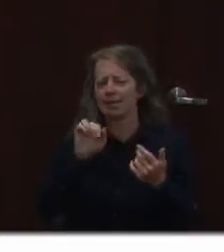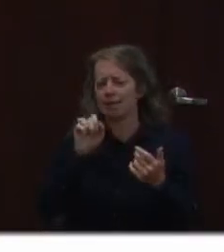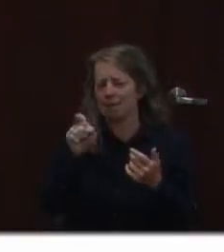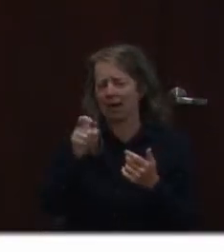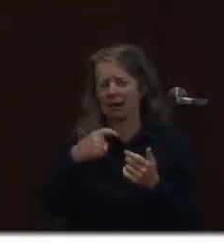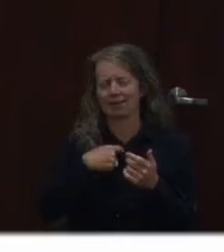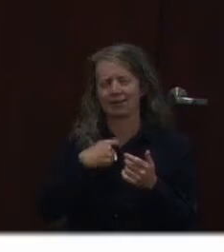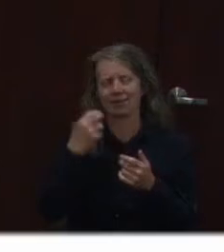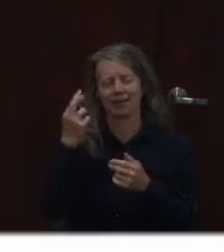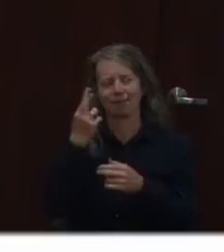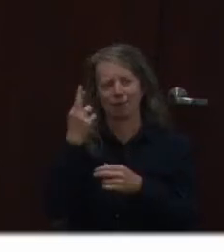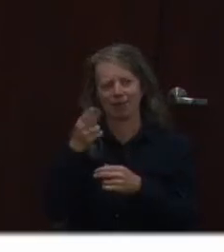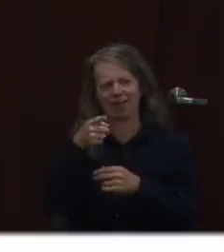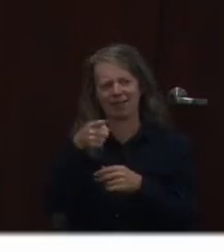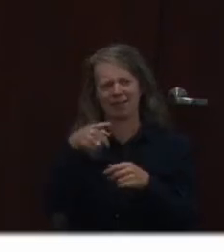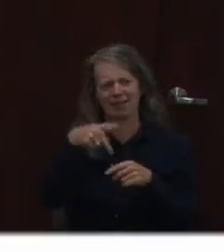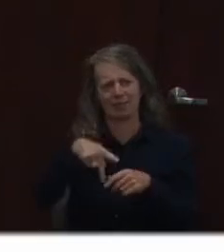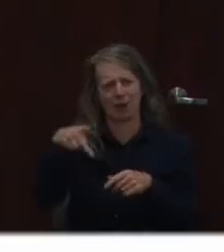I just noticed.